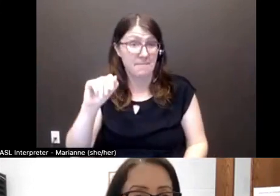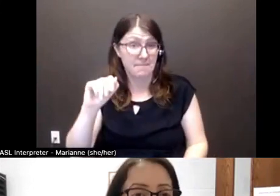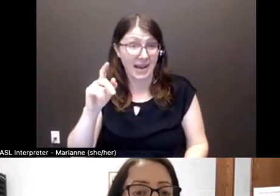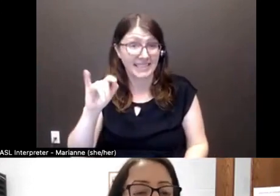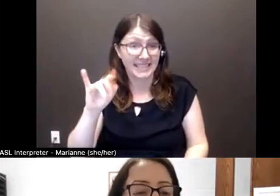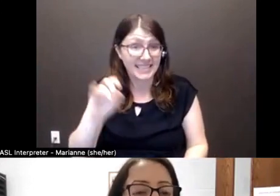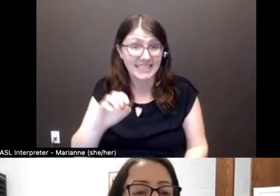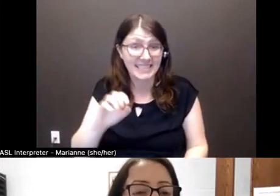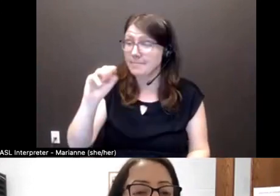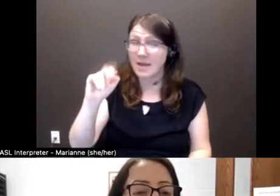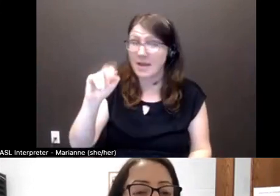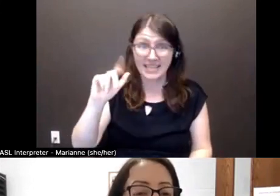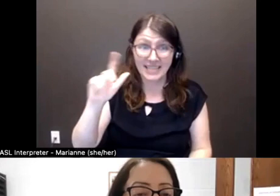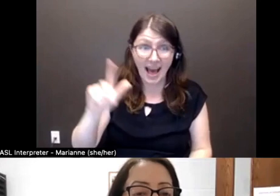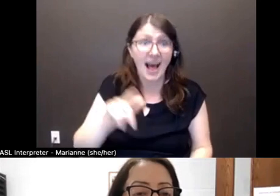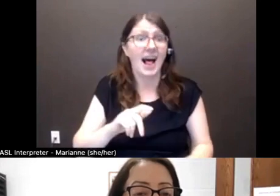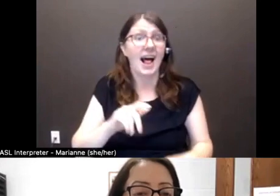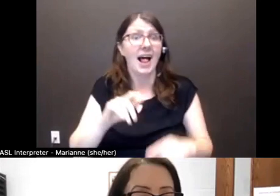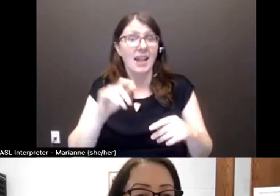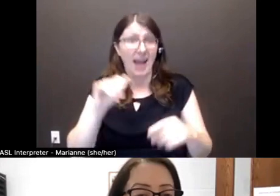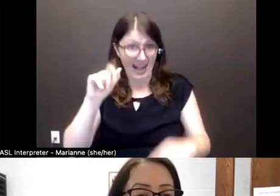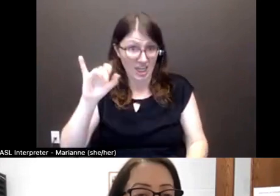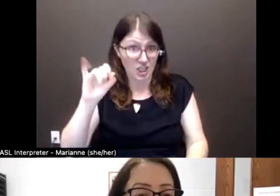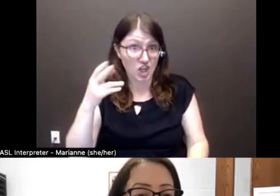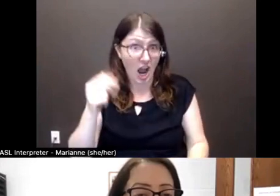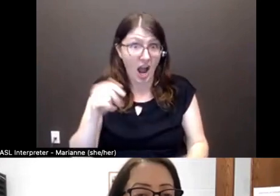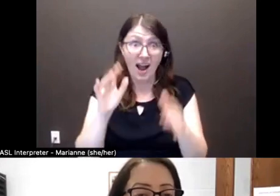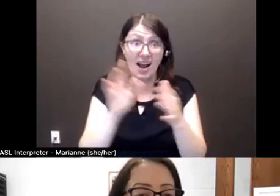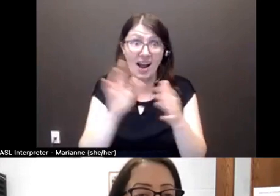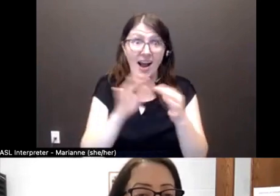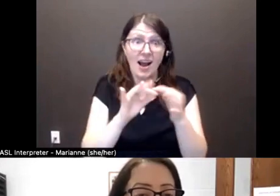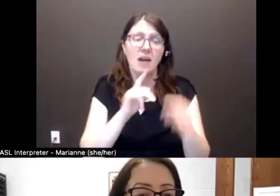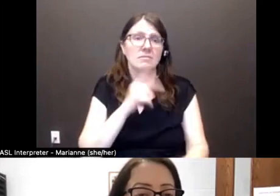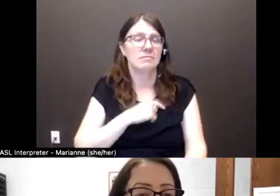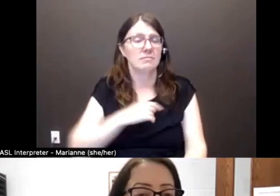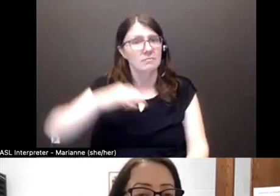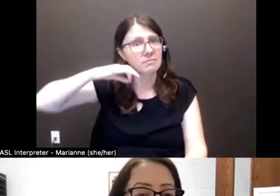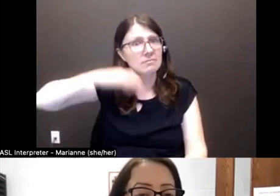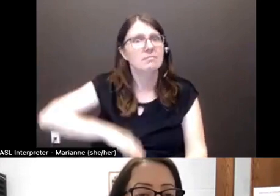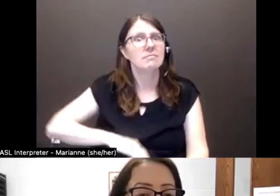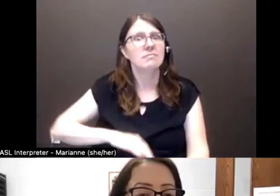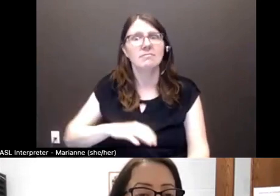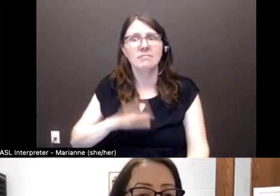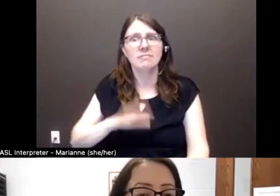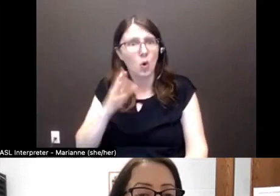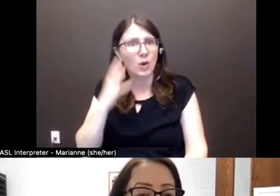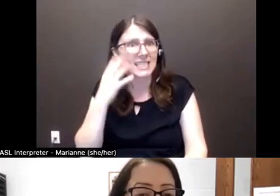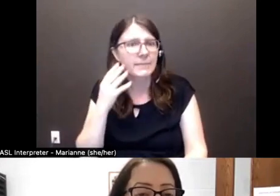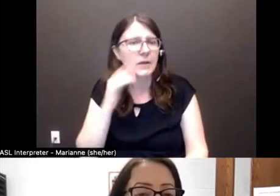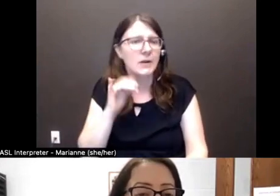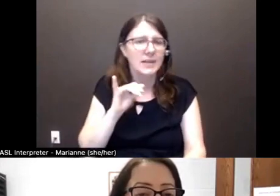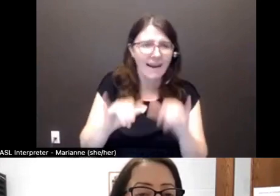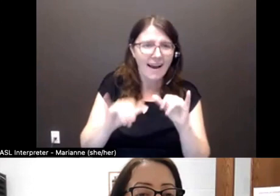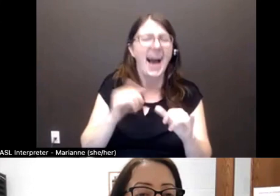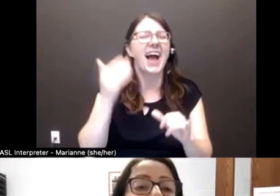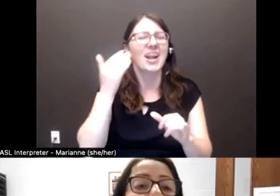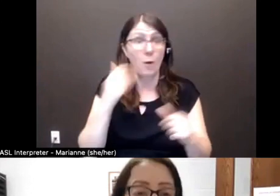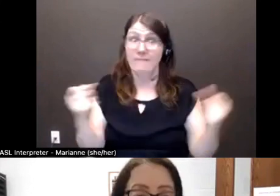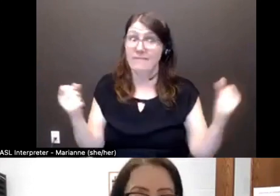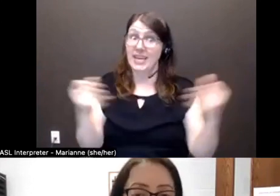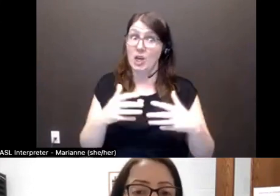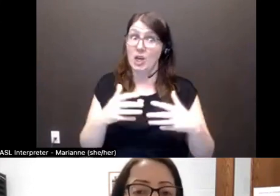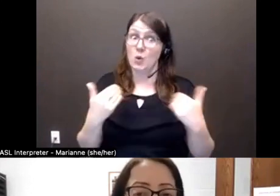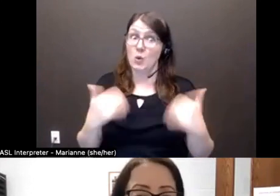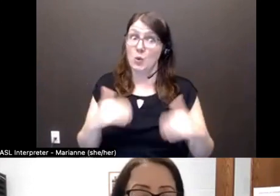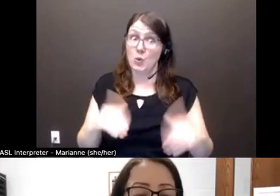that fear, the trial and error, making mistakes. You know, we all are a bit scared of that, but your learners, when you really see how much